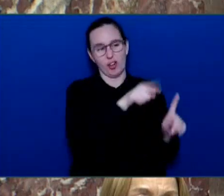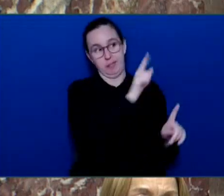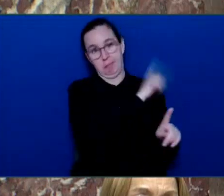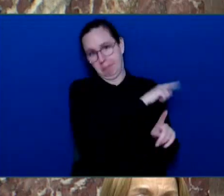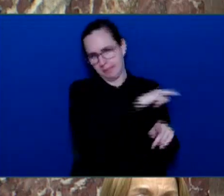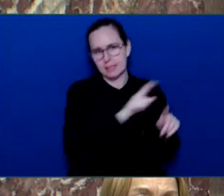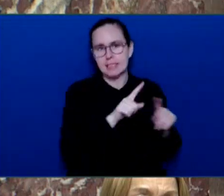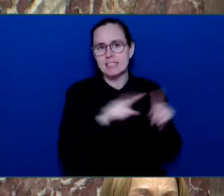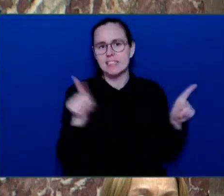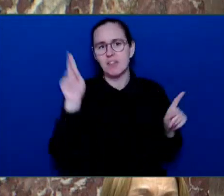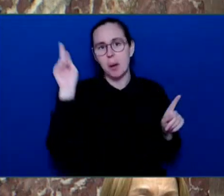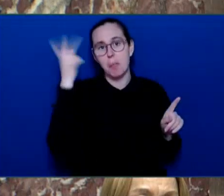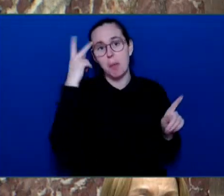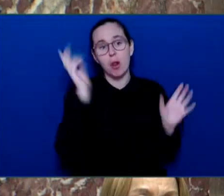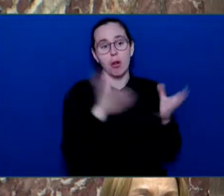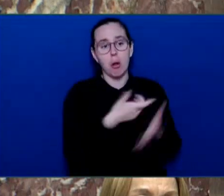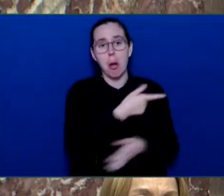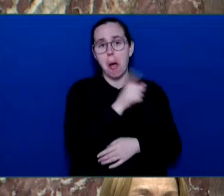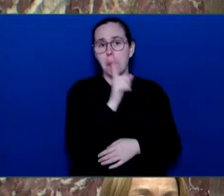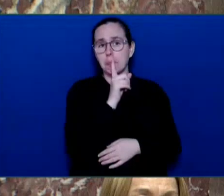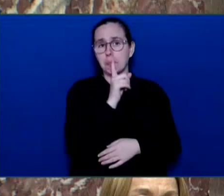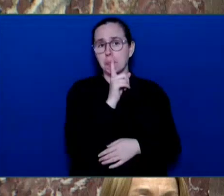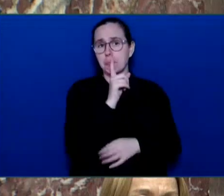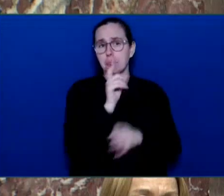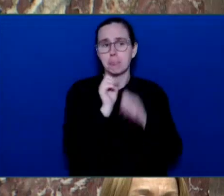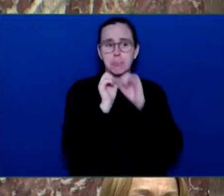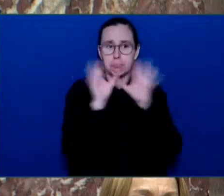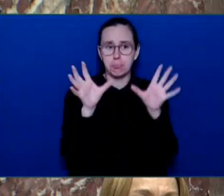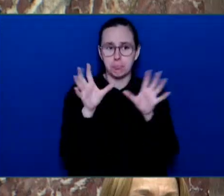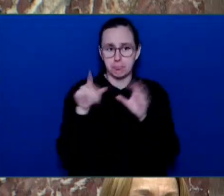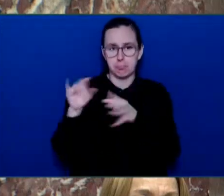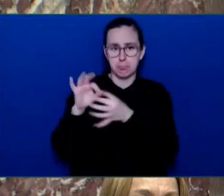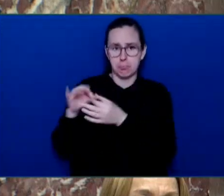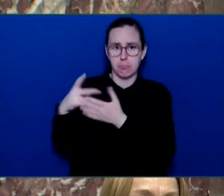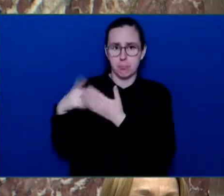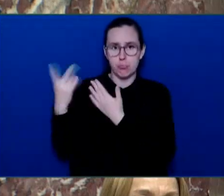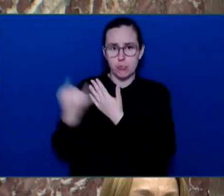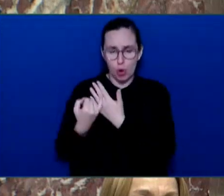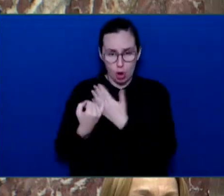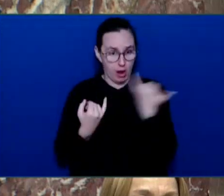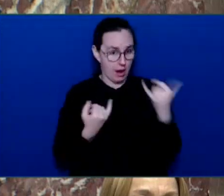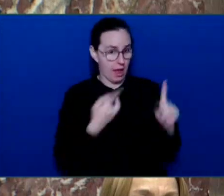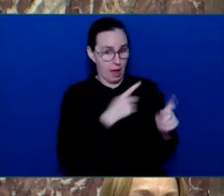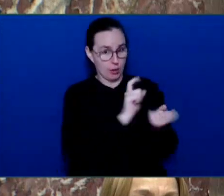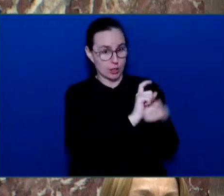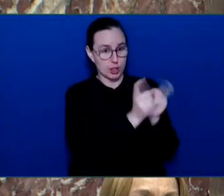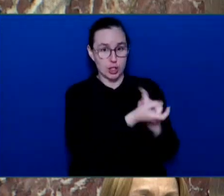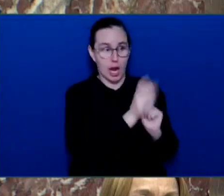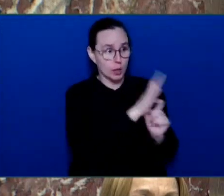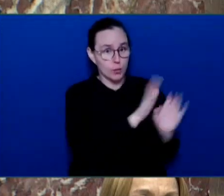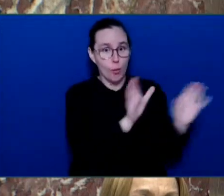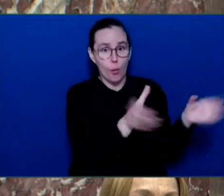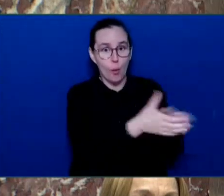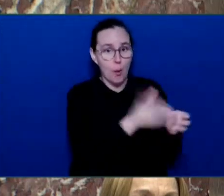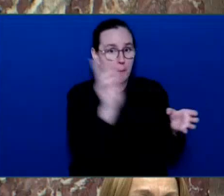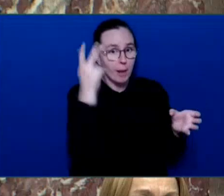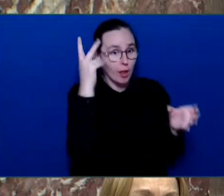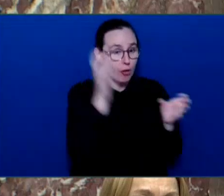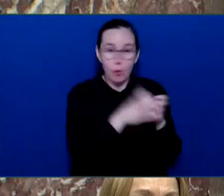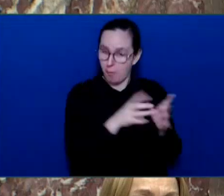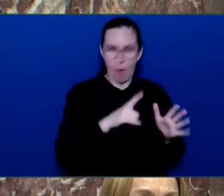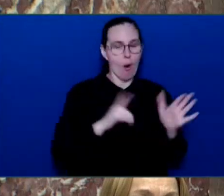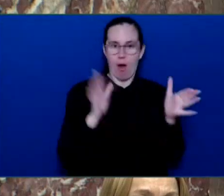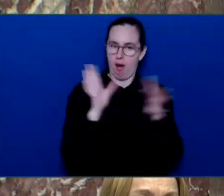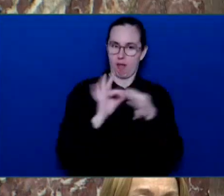So congratulations on switching affiliations and discovering Highway 1 through the Fraser Valley as a key infrastructure priority of